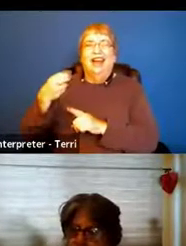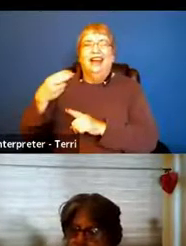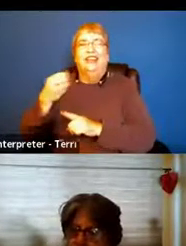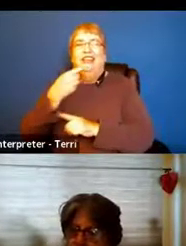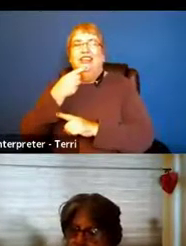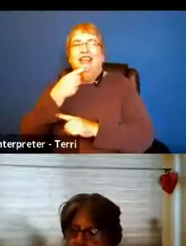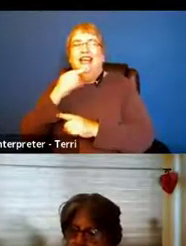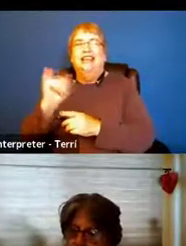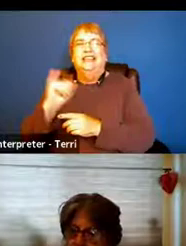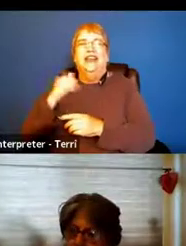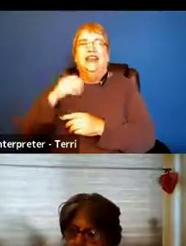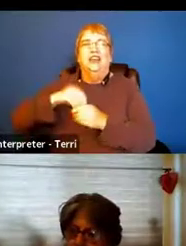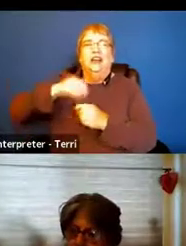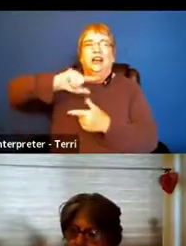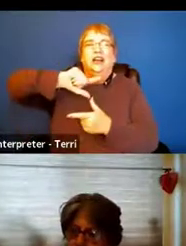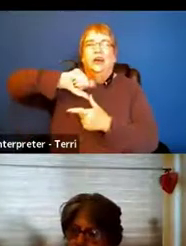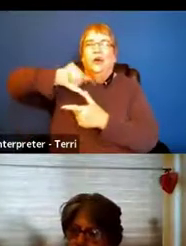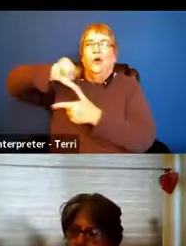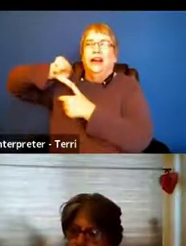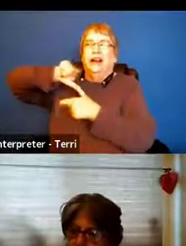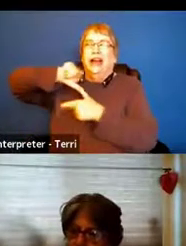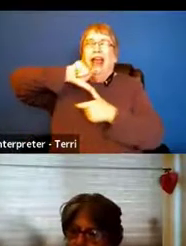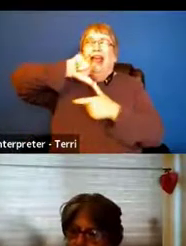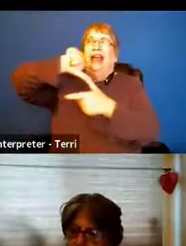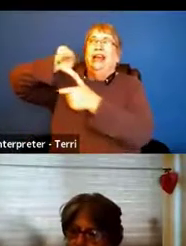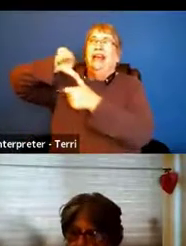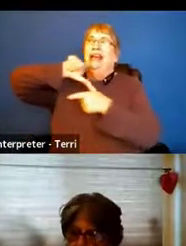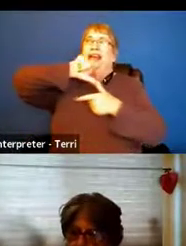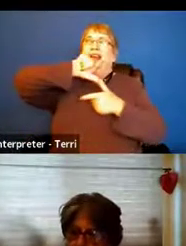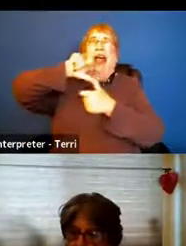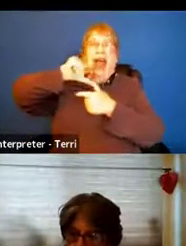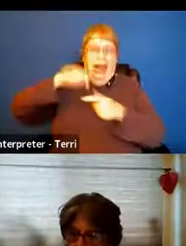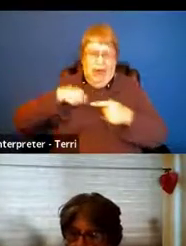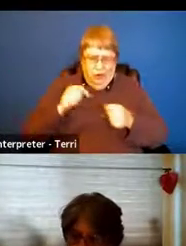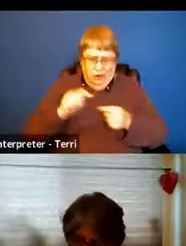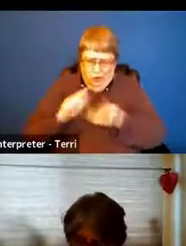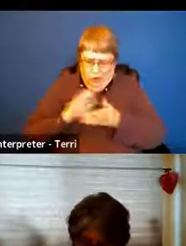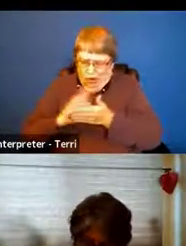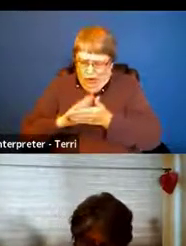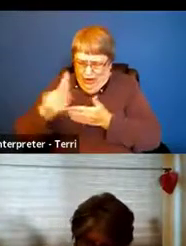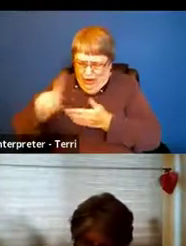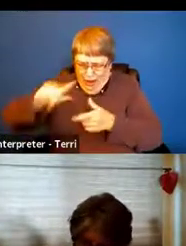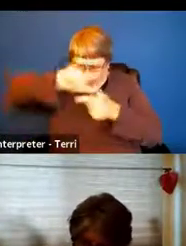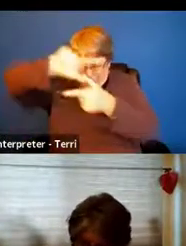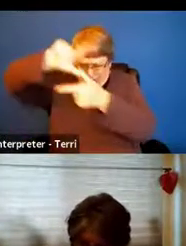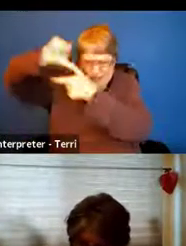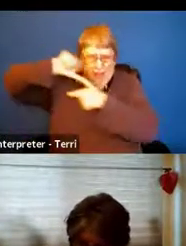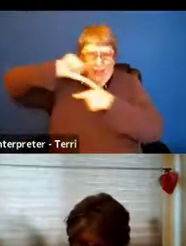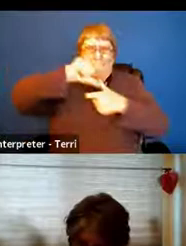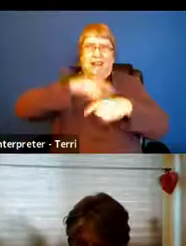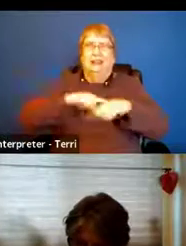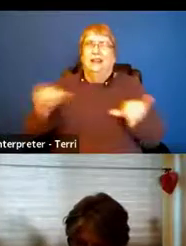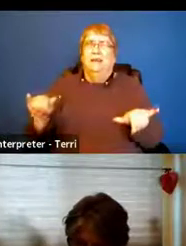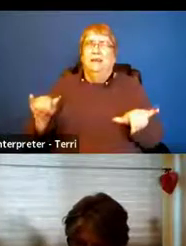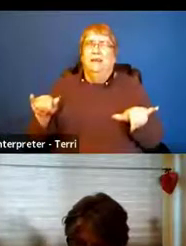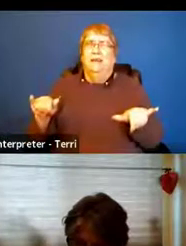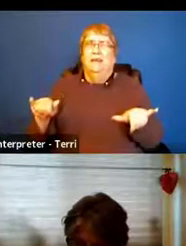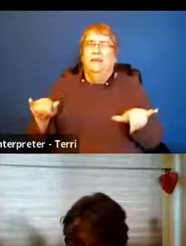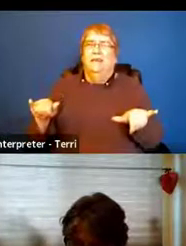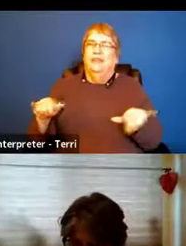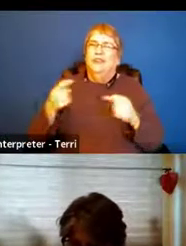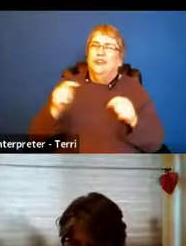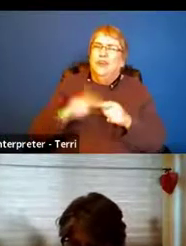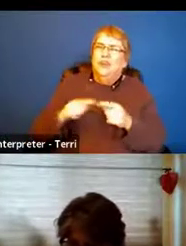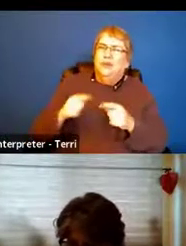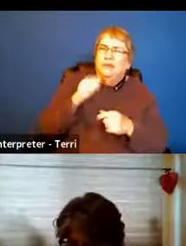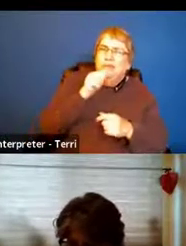a hurricane and trying to clean up from the hurricane at the same time. So we're really navigating a lot of things right now. And I thought that was really interesting